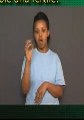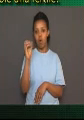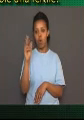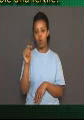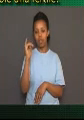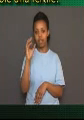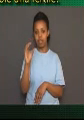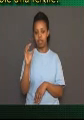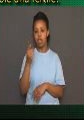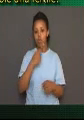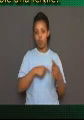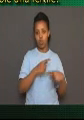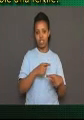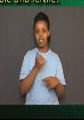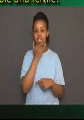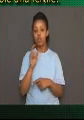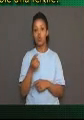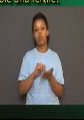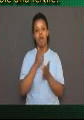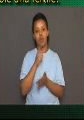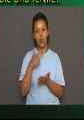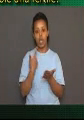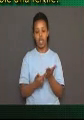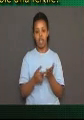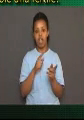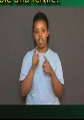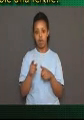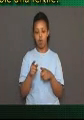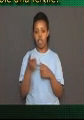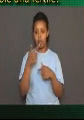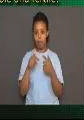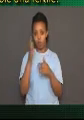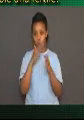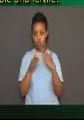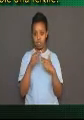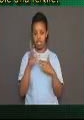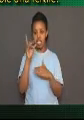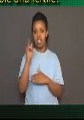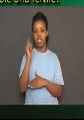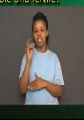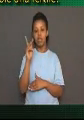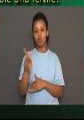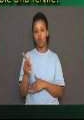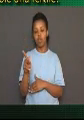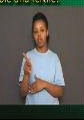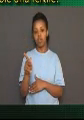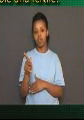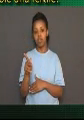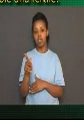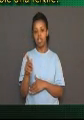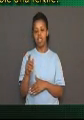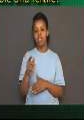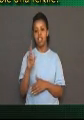process. This results in the formation of diploid rather than